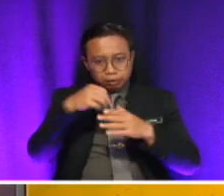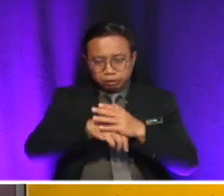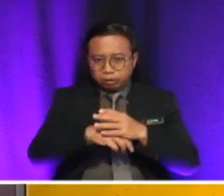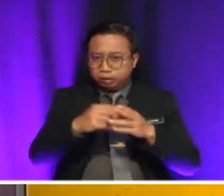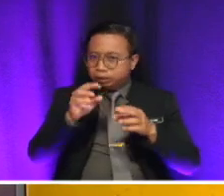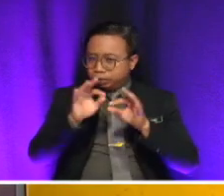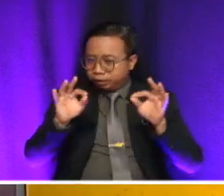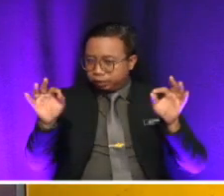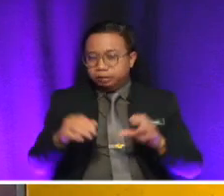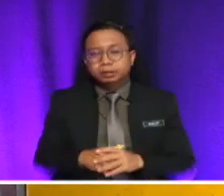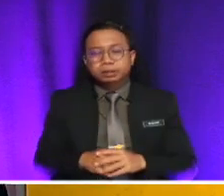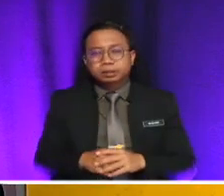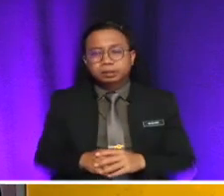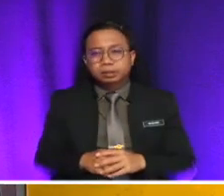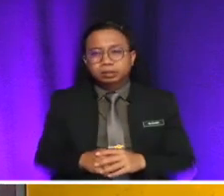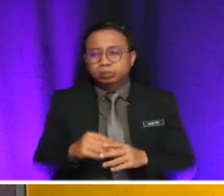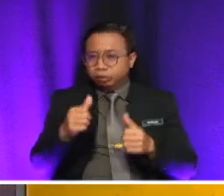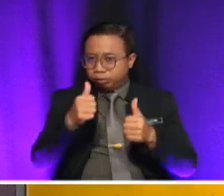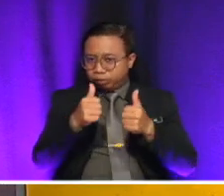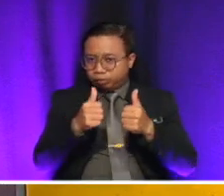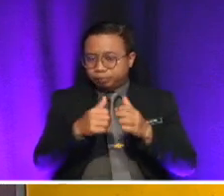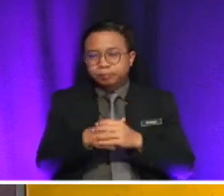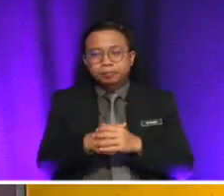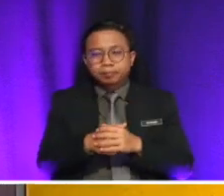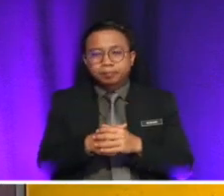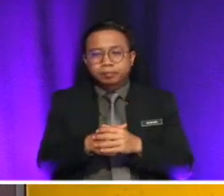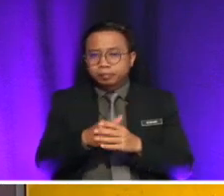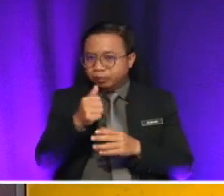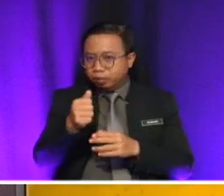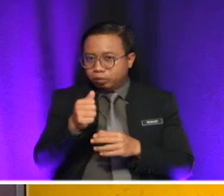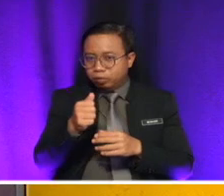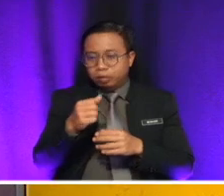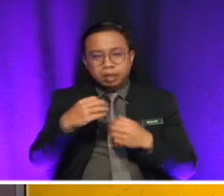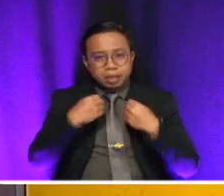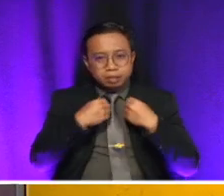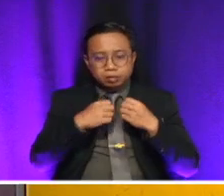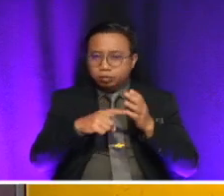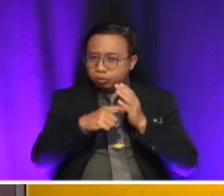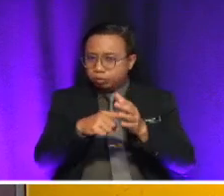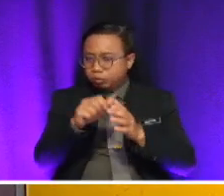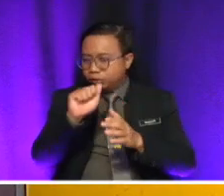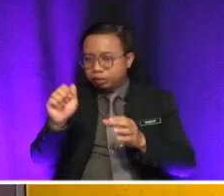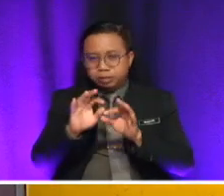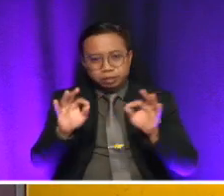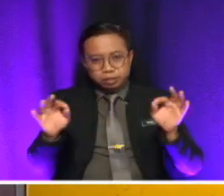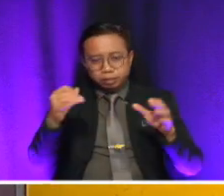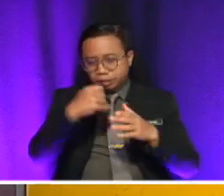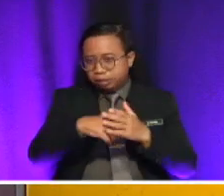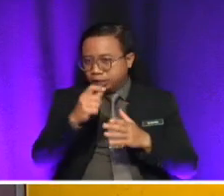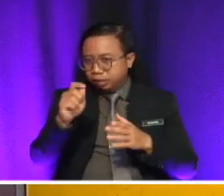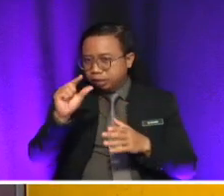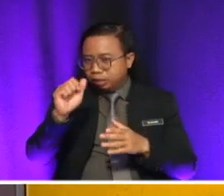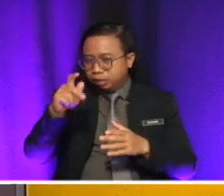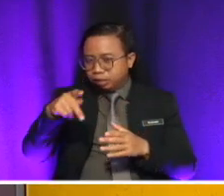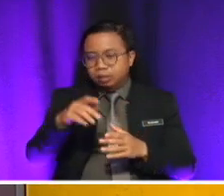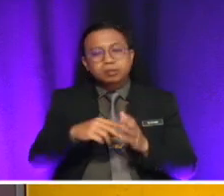before. It's just say twiddling your thumb. So meaning to say, you have to show a sentence in number one, in the gap, you have to